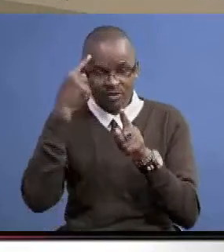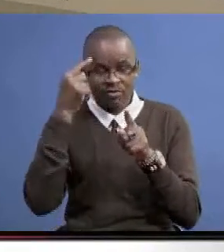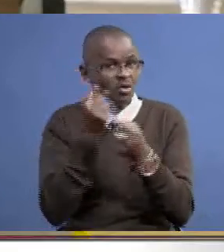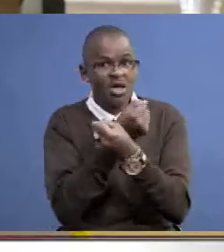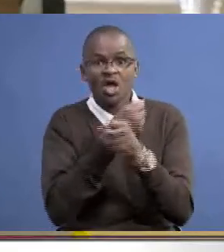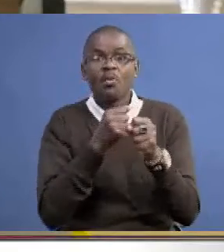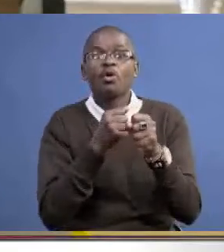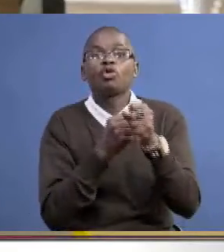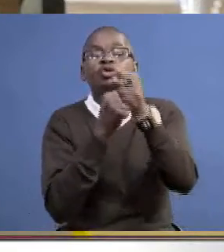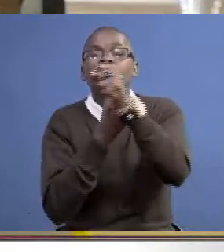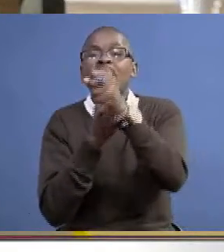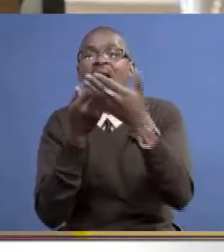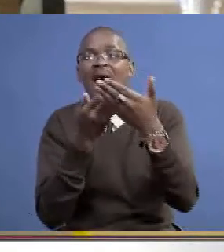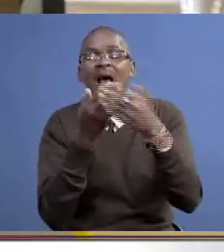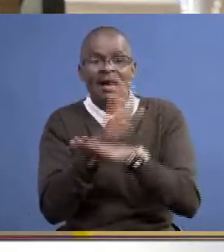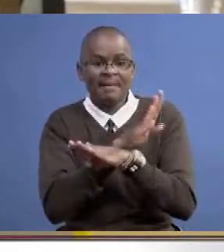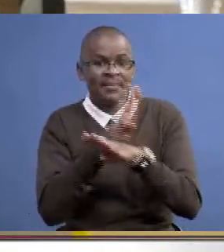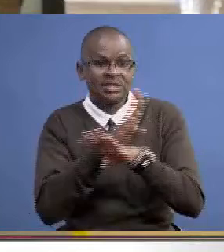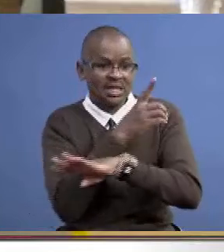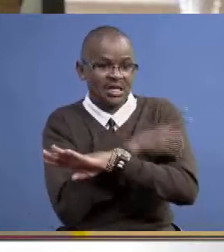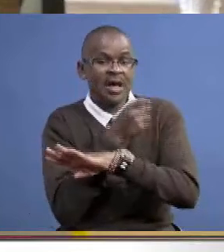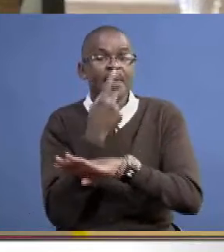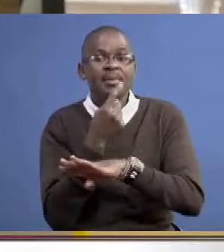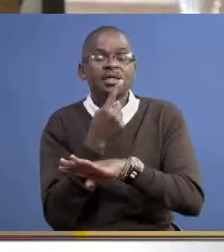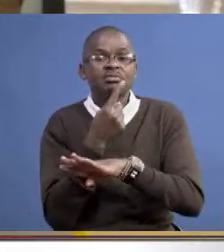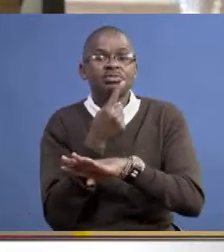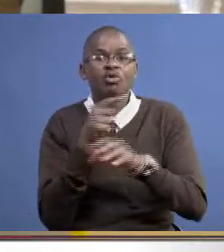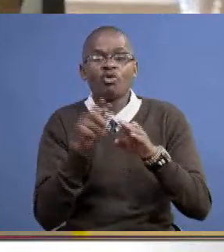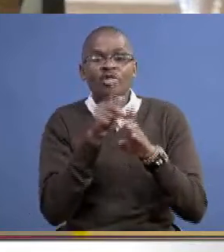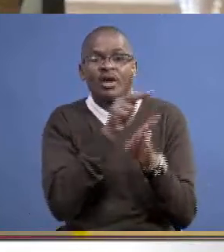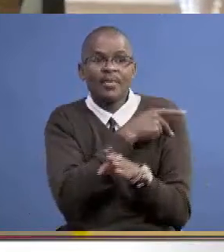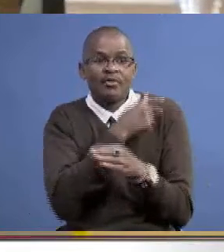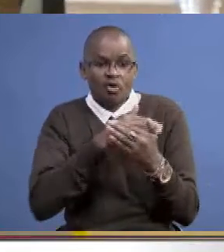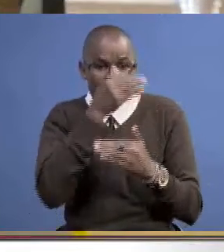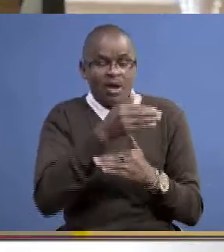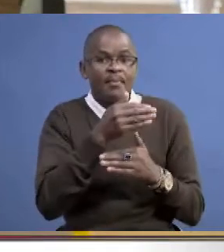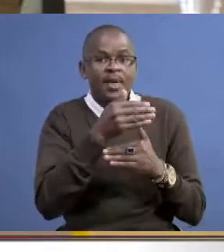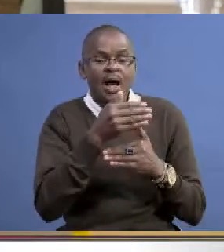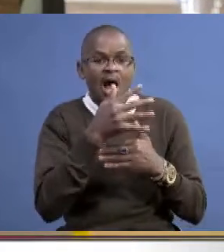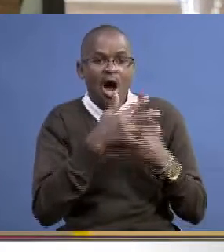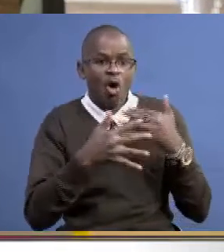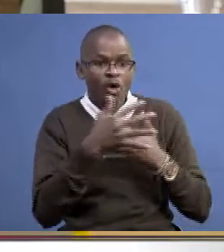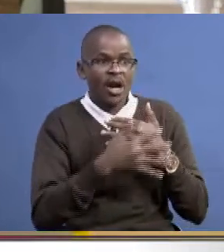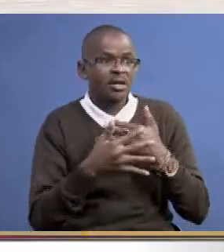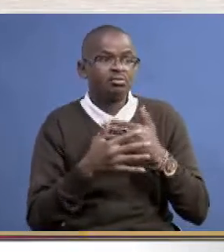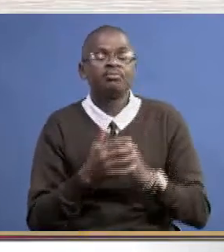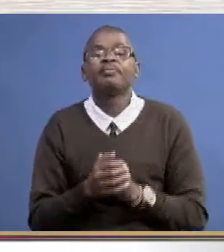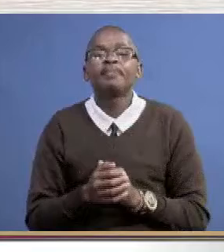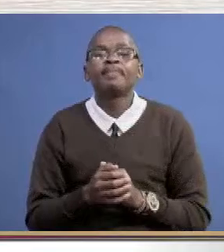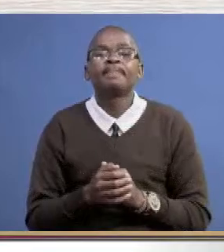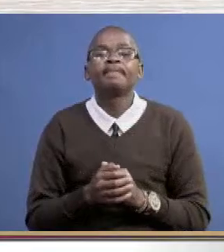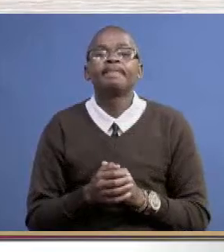able to support. A busy day it is at this telemedicine site. Another patient next online. Yeah, we are ready.